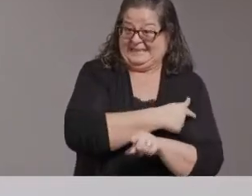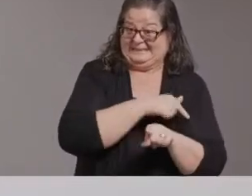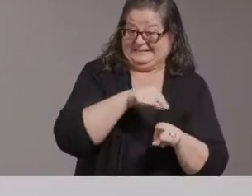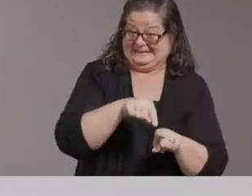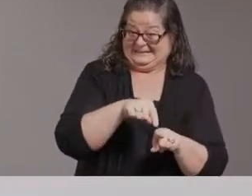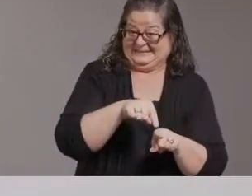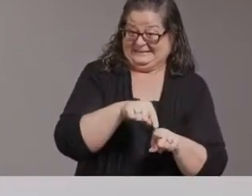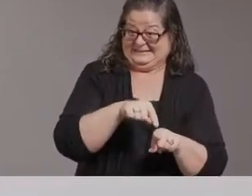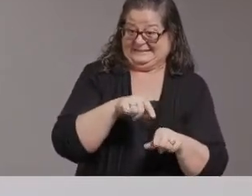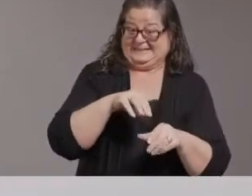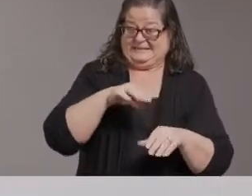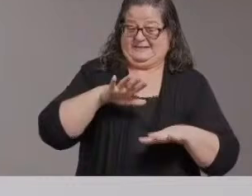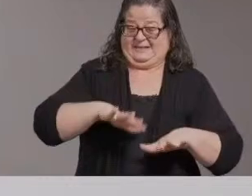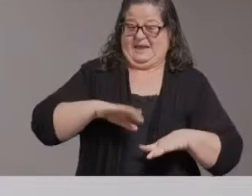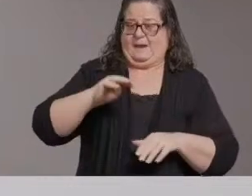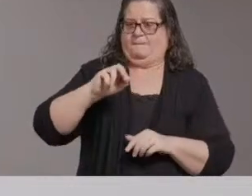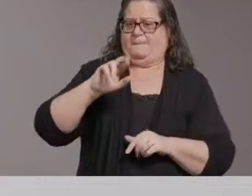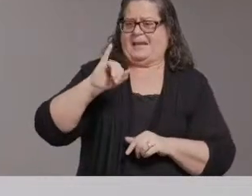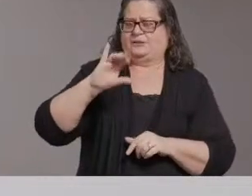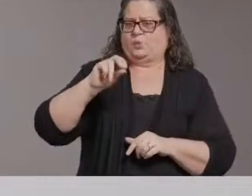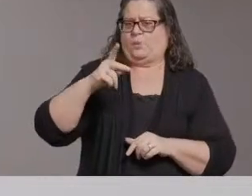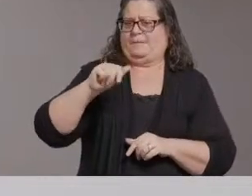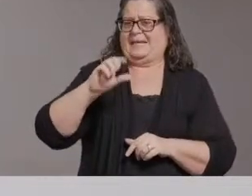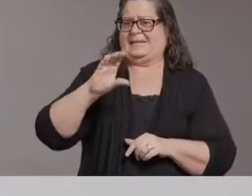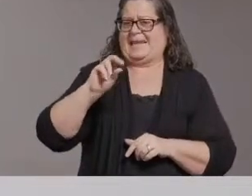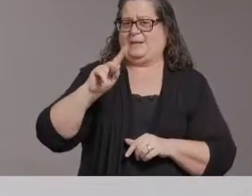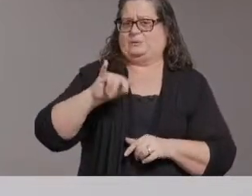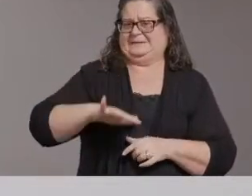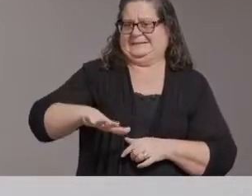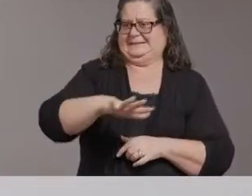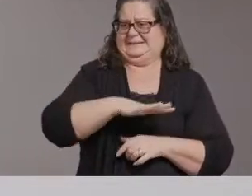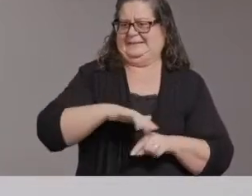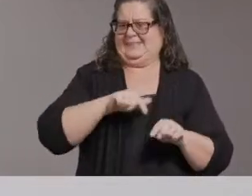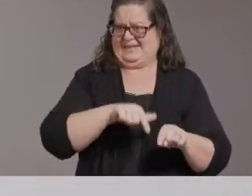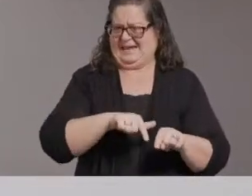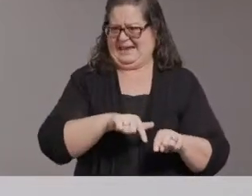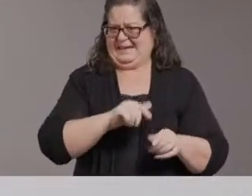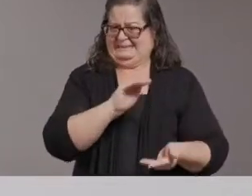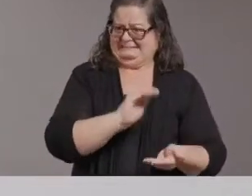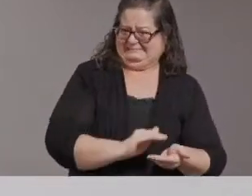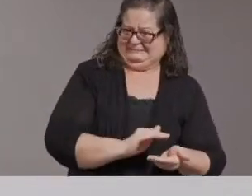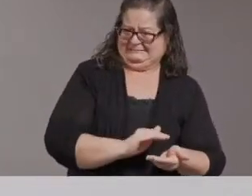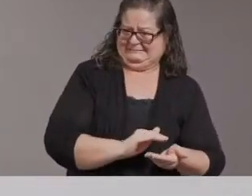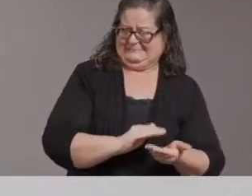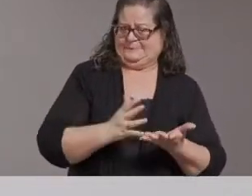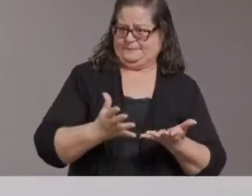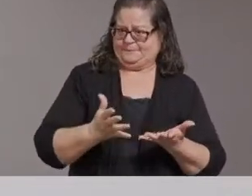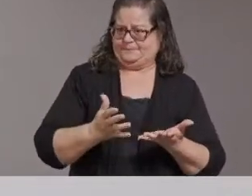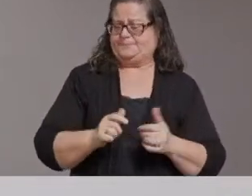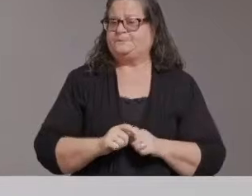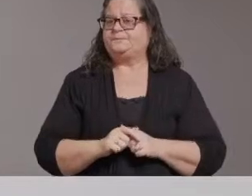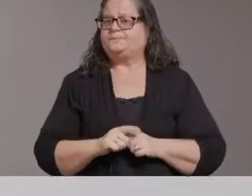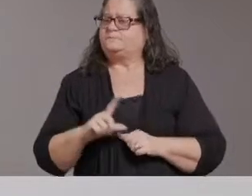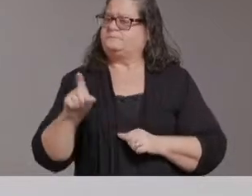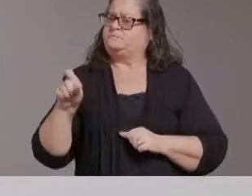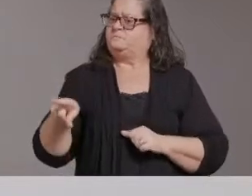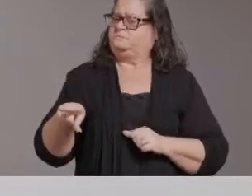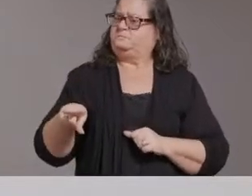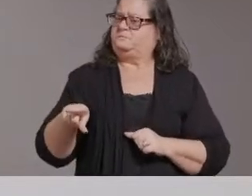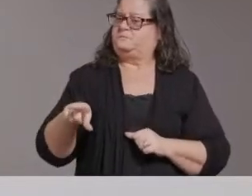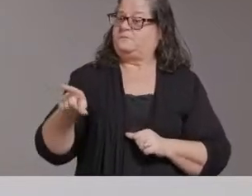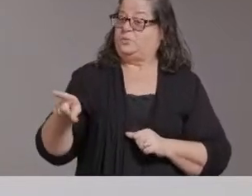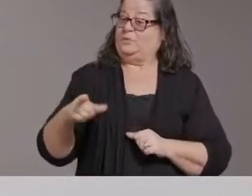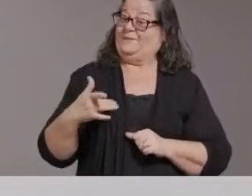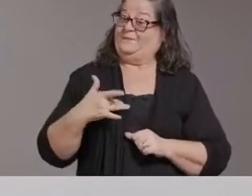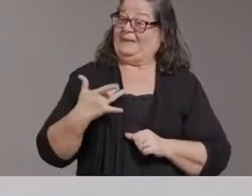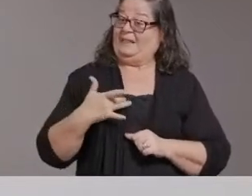Maricopa County's dashboard. I guess the question is, are you confident that the public got its money worth? And then on